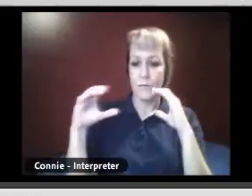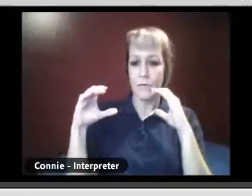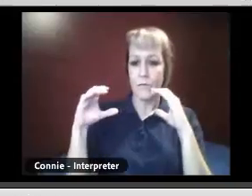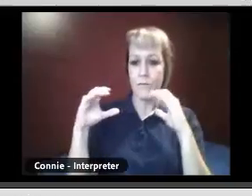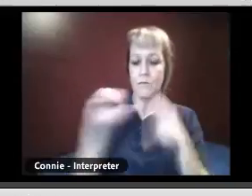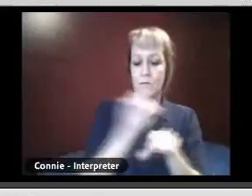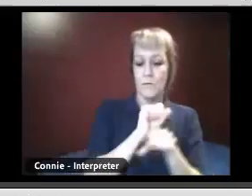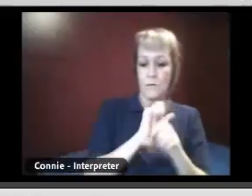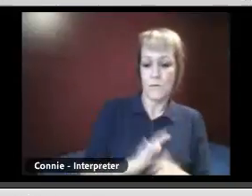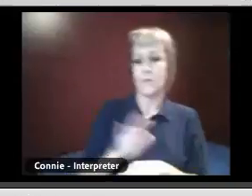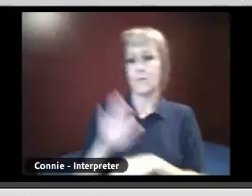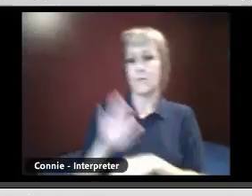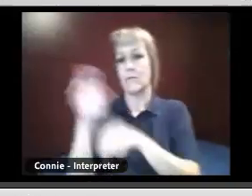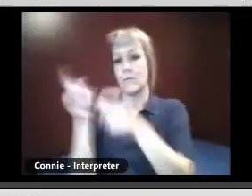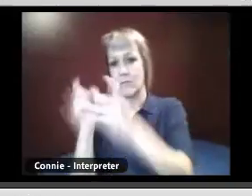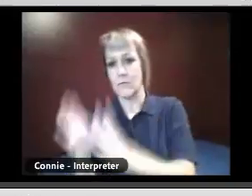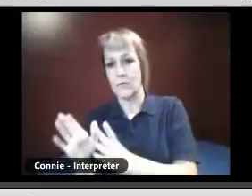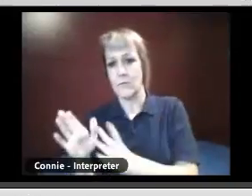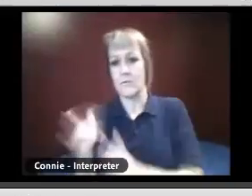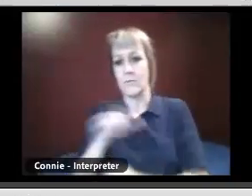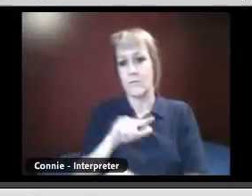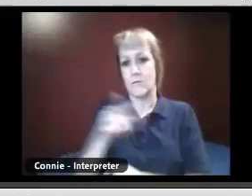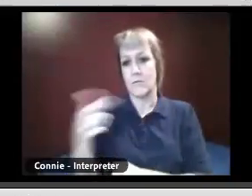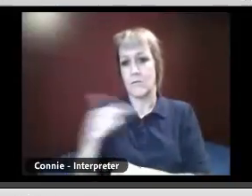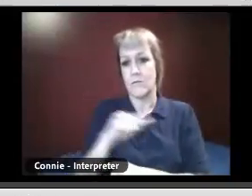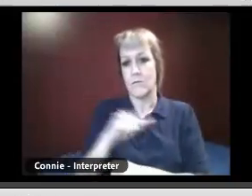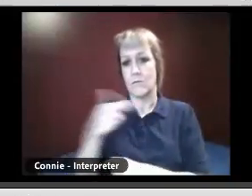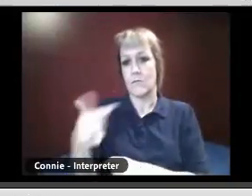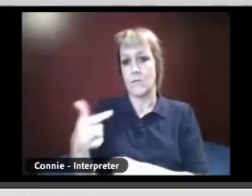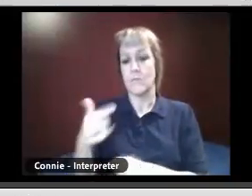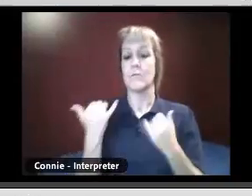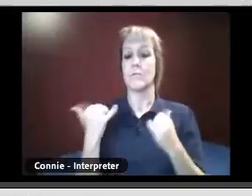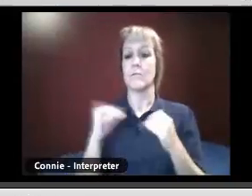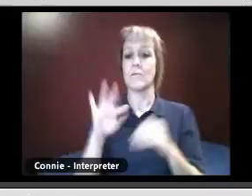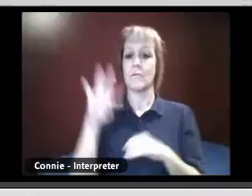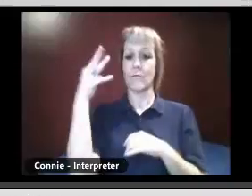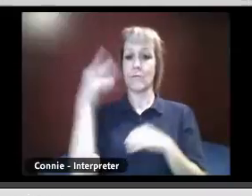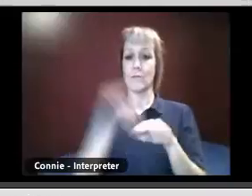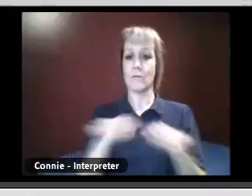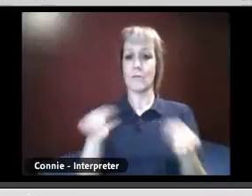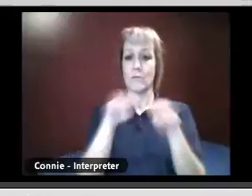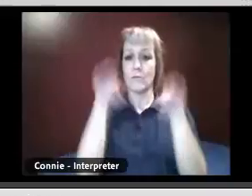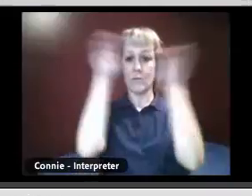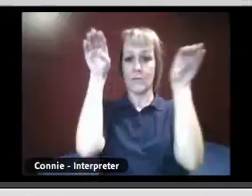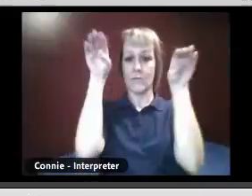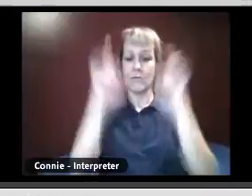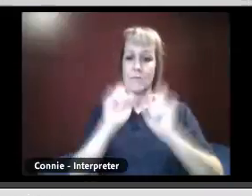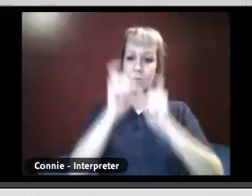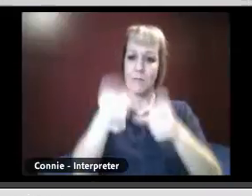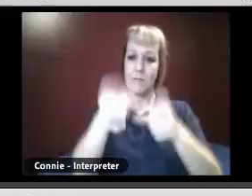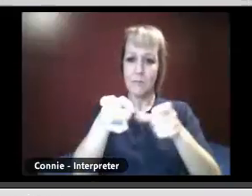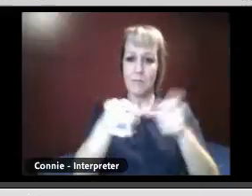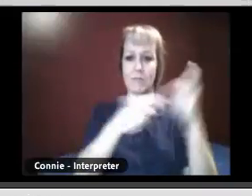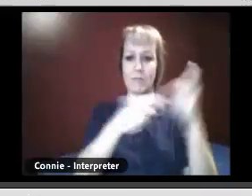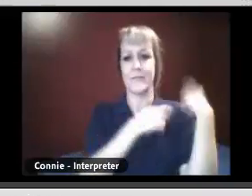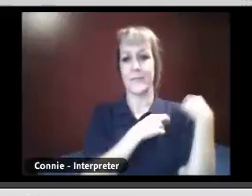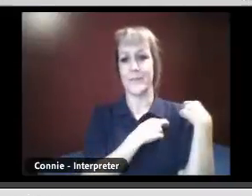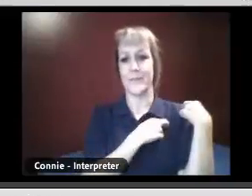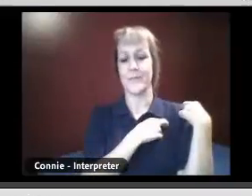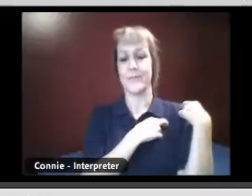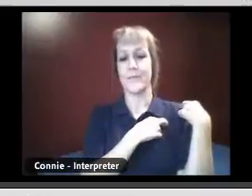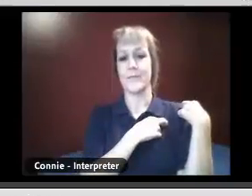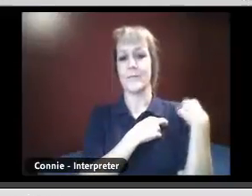or team. Now, until finally you reach that fourth stage, which is called the delegating stage. And in that stage, you